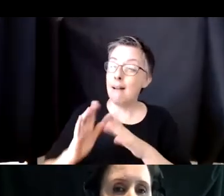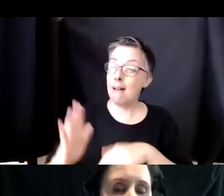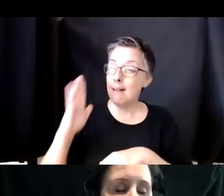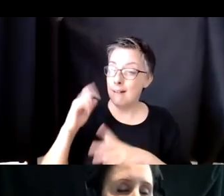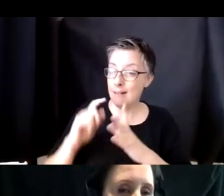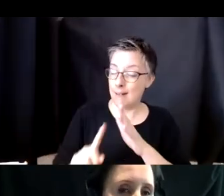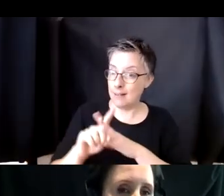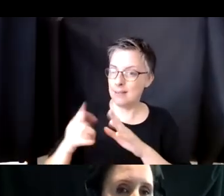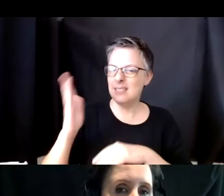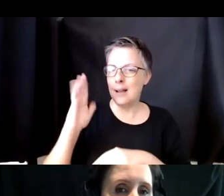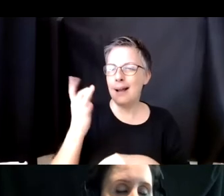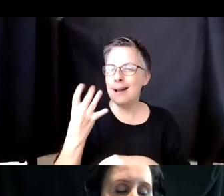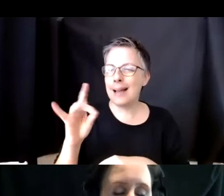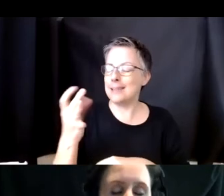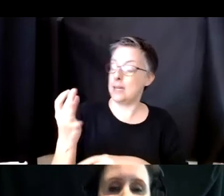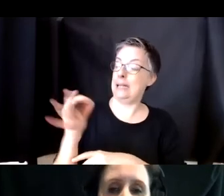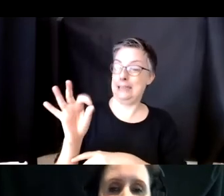in the late 80s, and